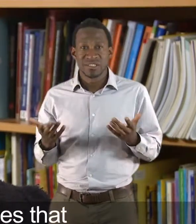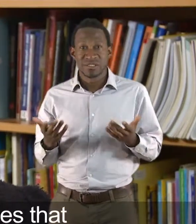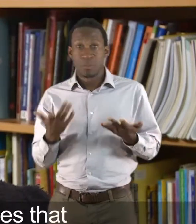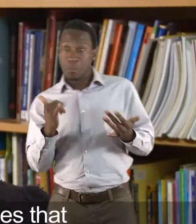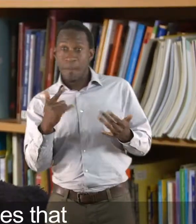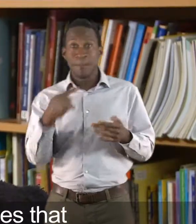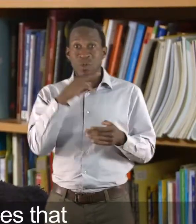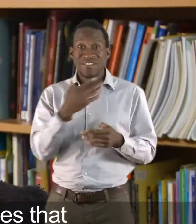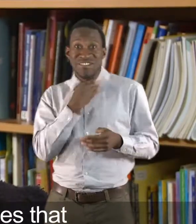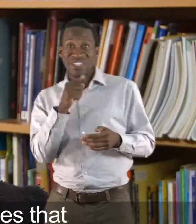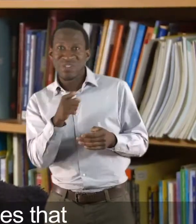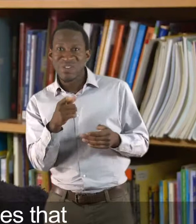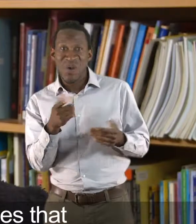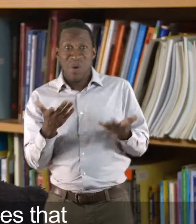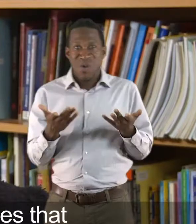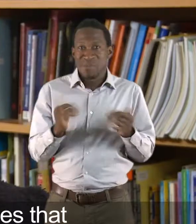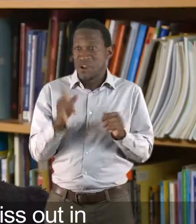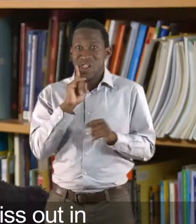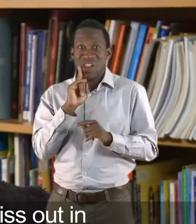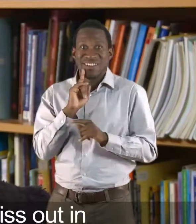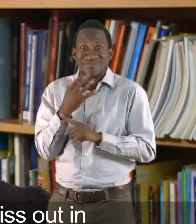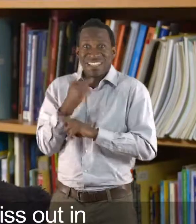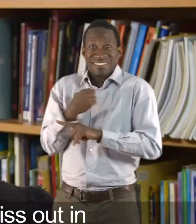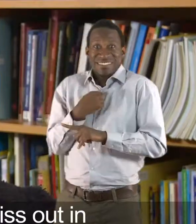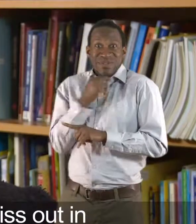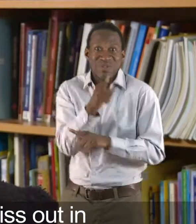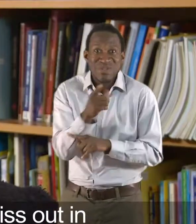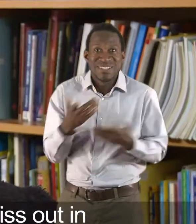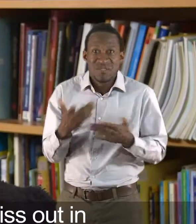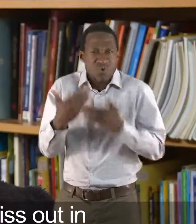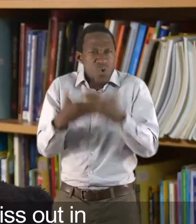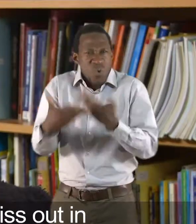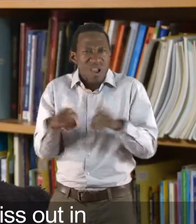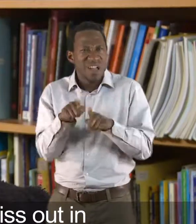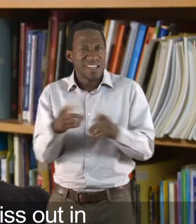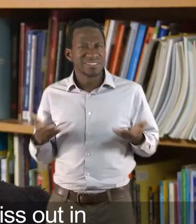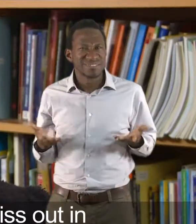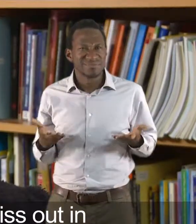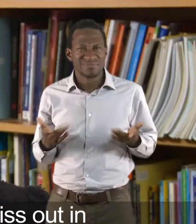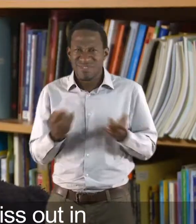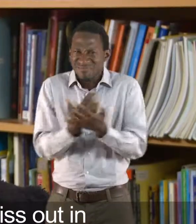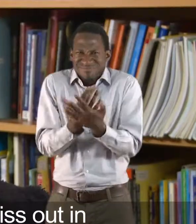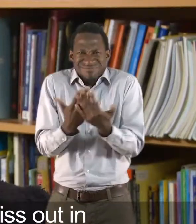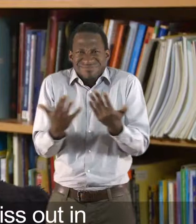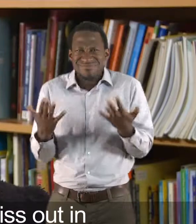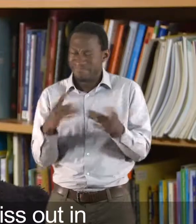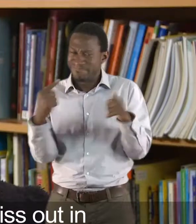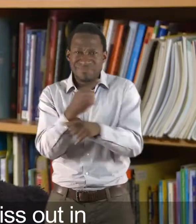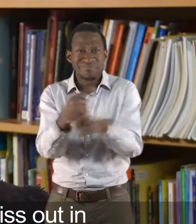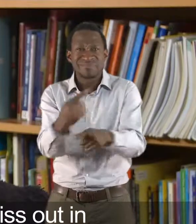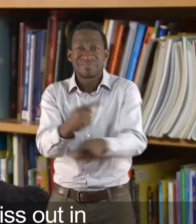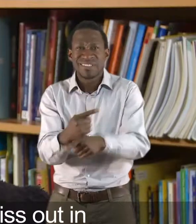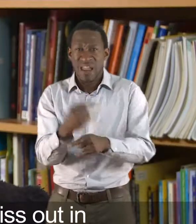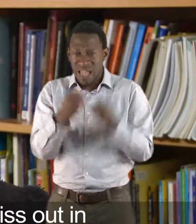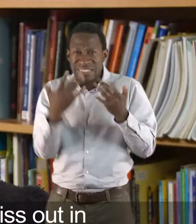Does that boy fancy me, or does that girl fancy me, and so on and so on? There's lots of things that you'll miss out in that last 10 minutes that is vital to